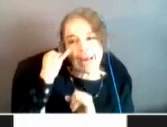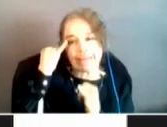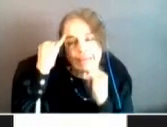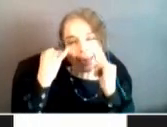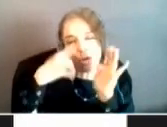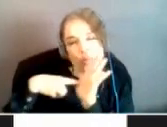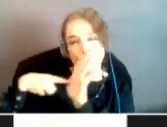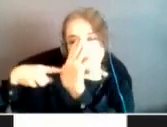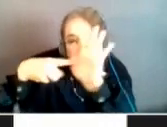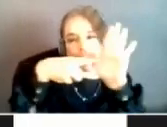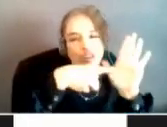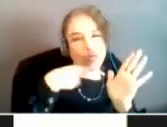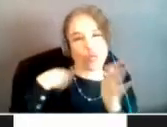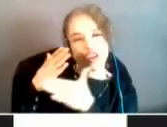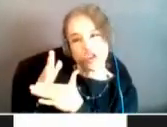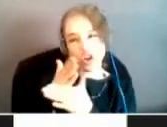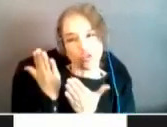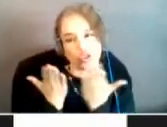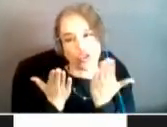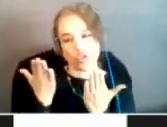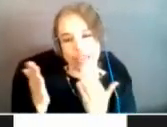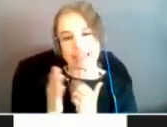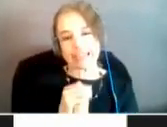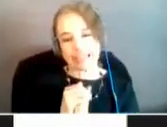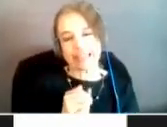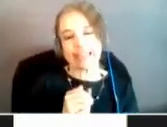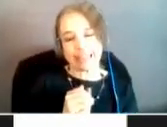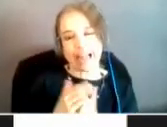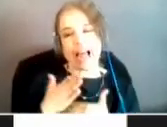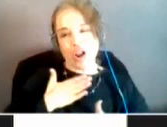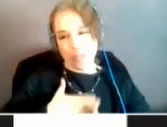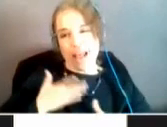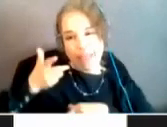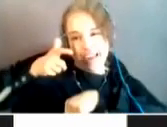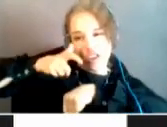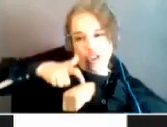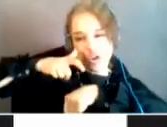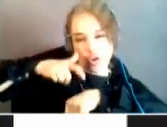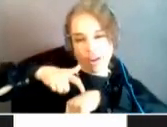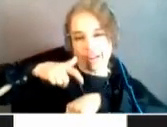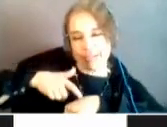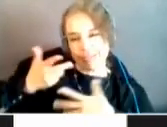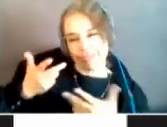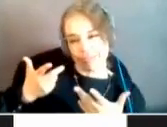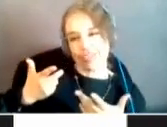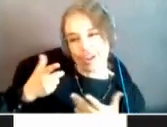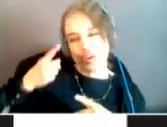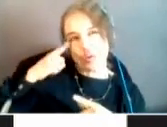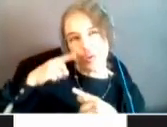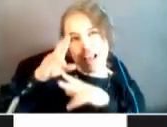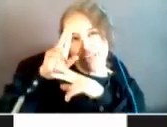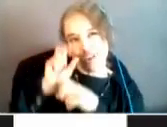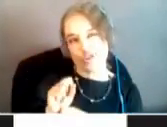what's available. So please take time to take a look at these and to utilize any of